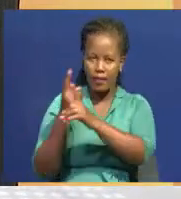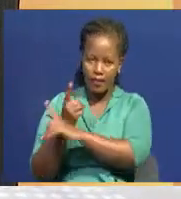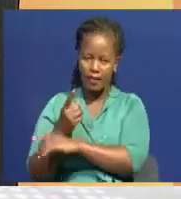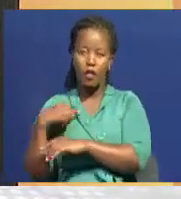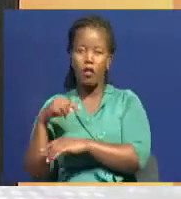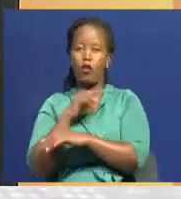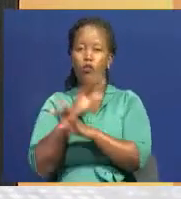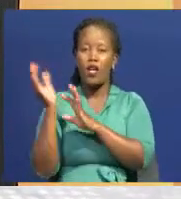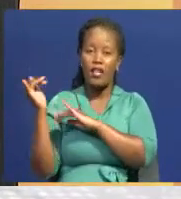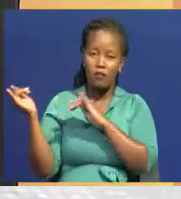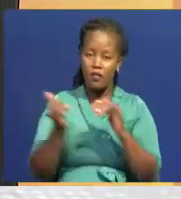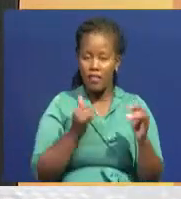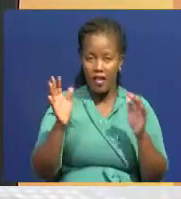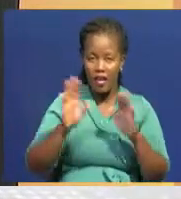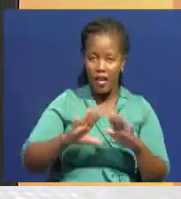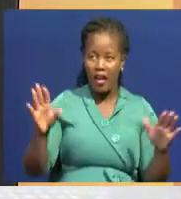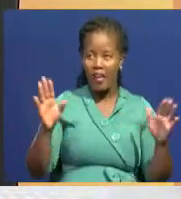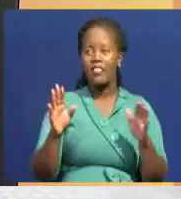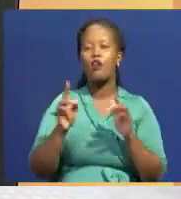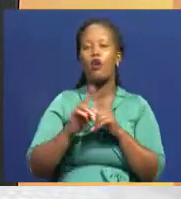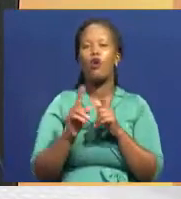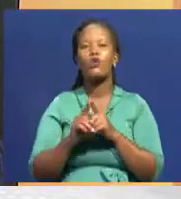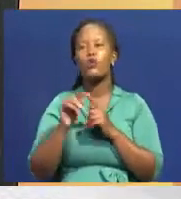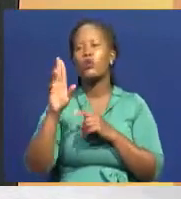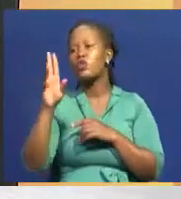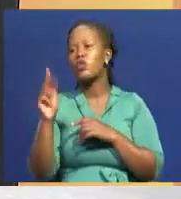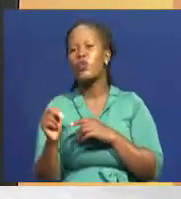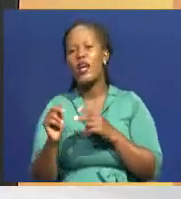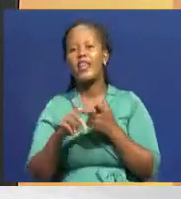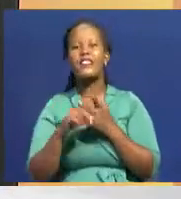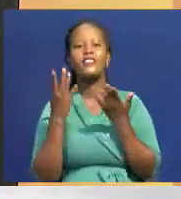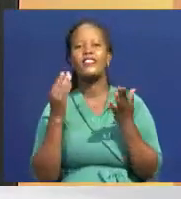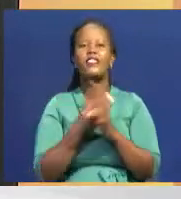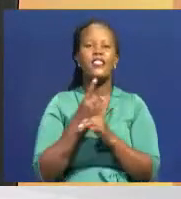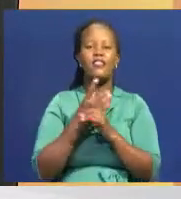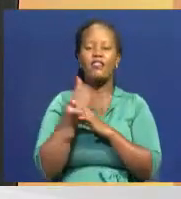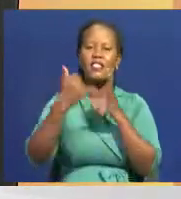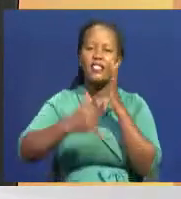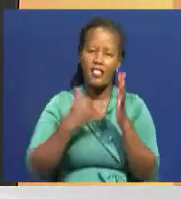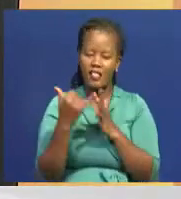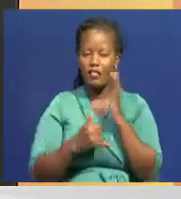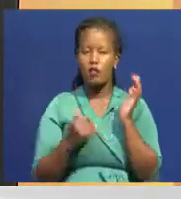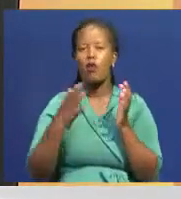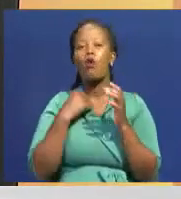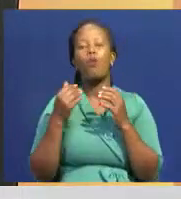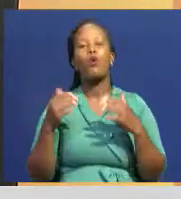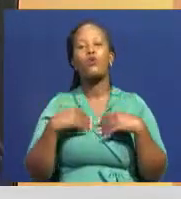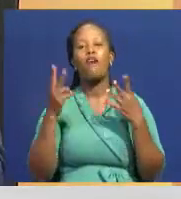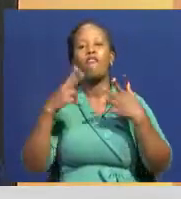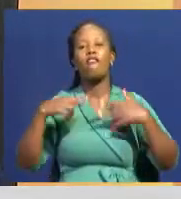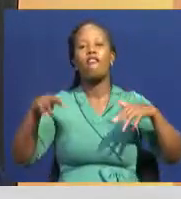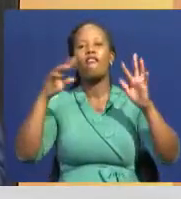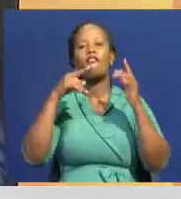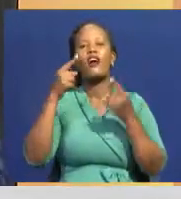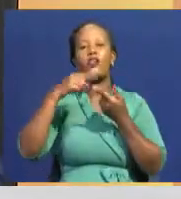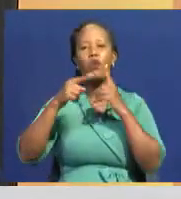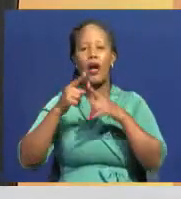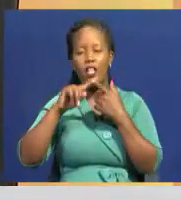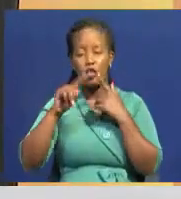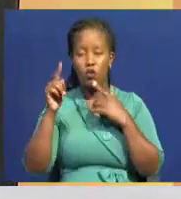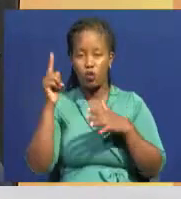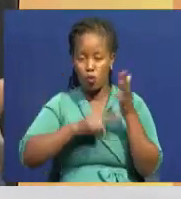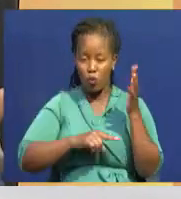in, talking of the industry, talking of the UN, it is all offering value addition to that has been taught. You talk